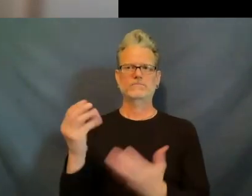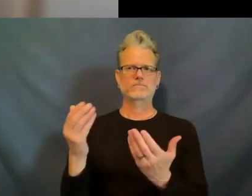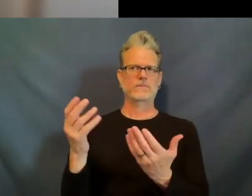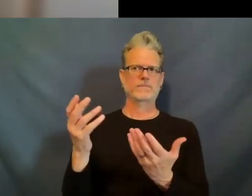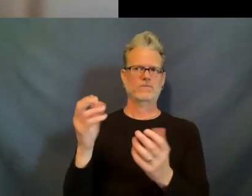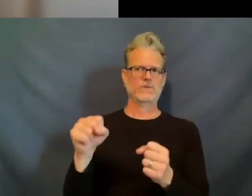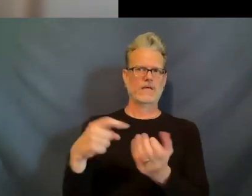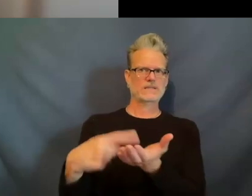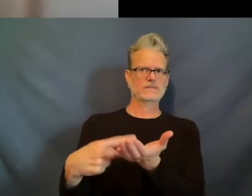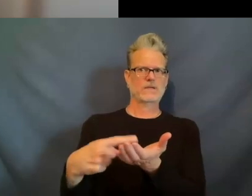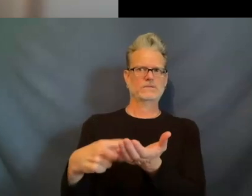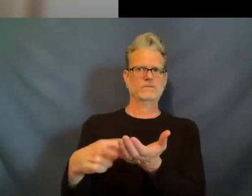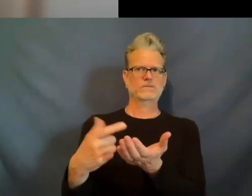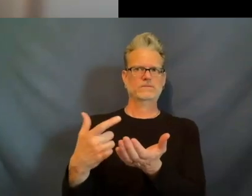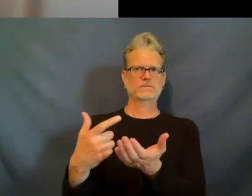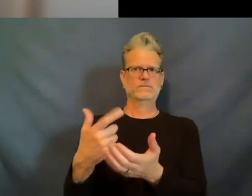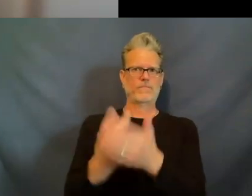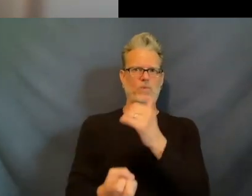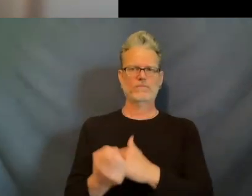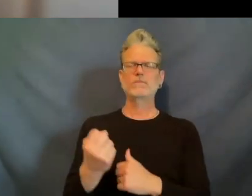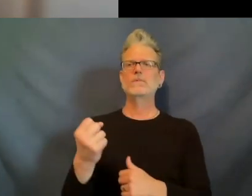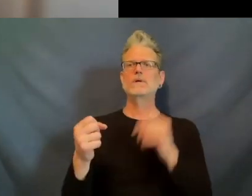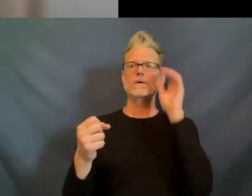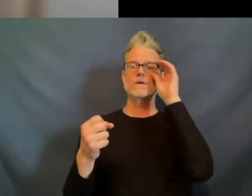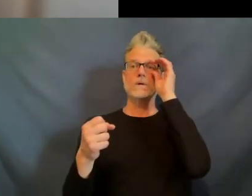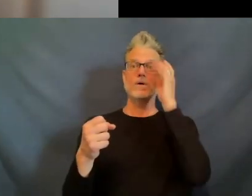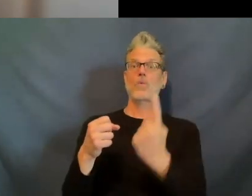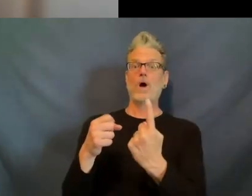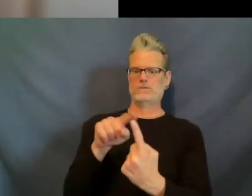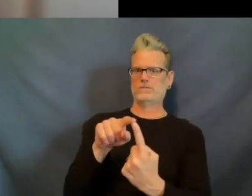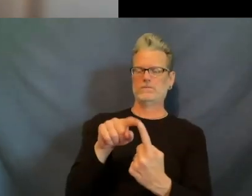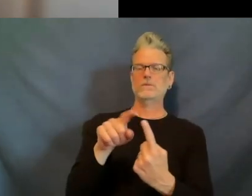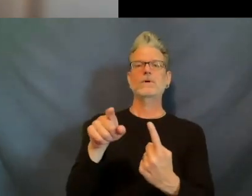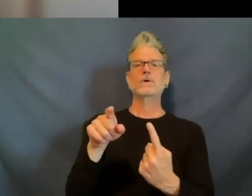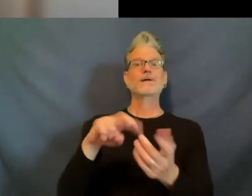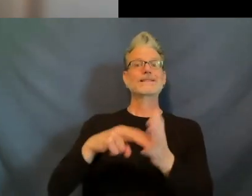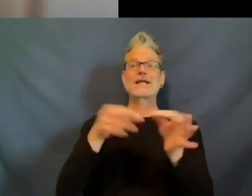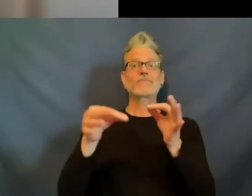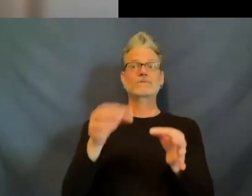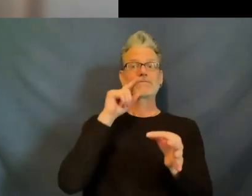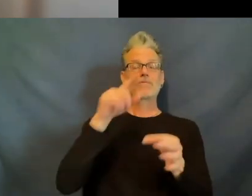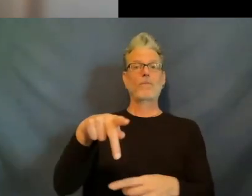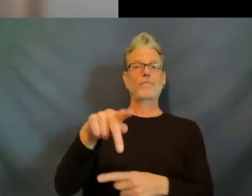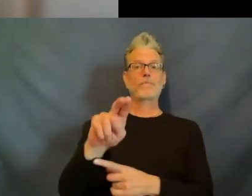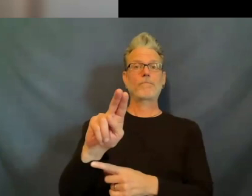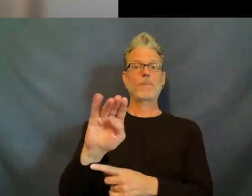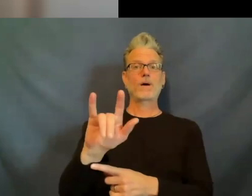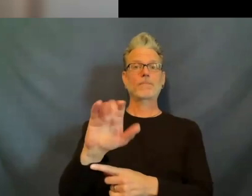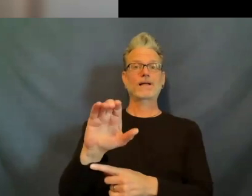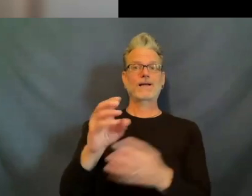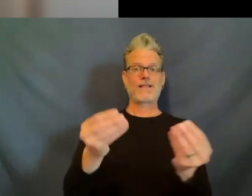a 2-for-1. One being, does the definition of public land in 40 US